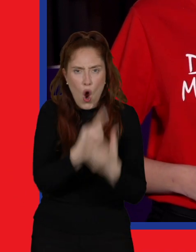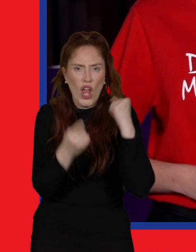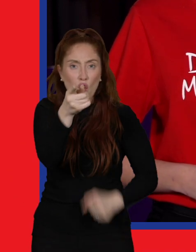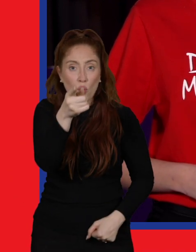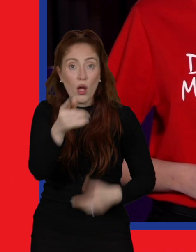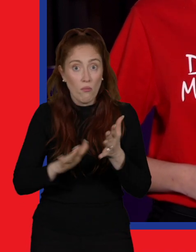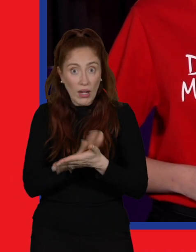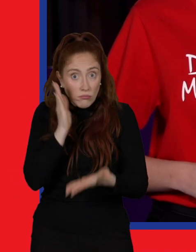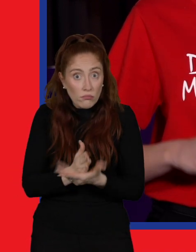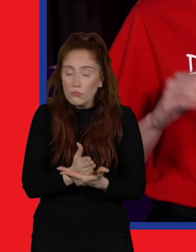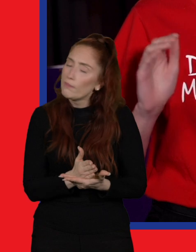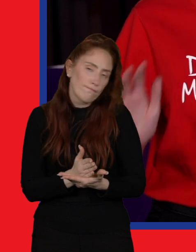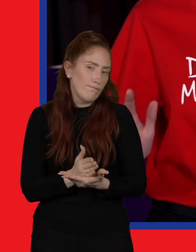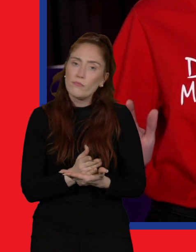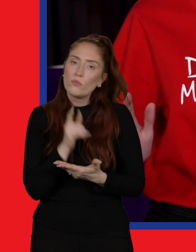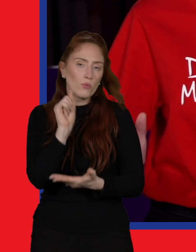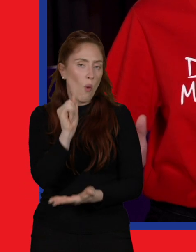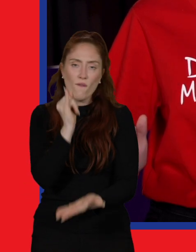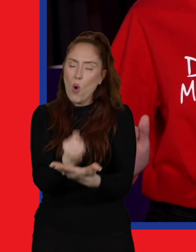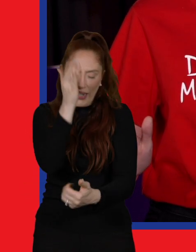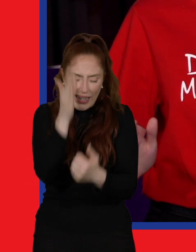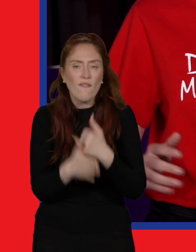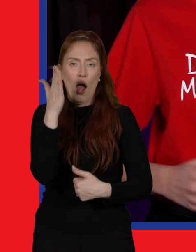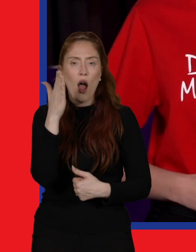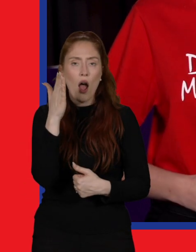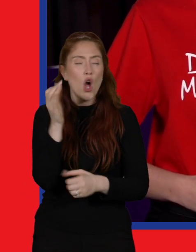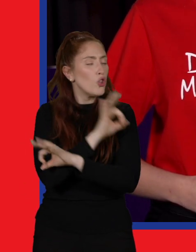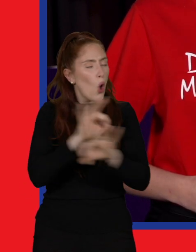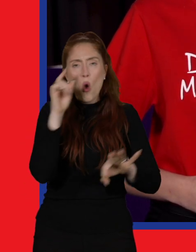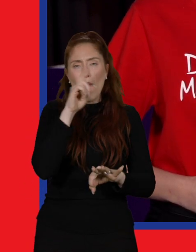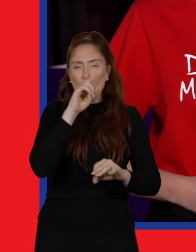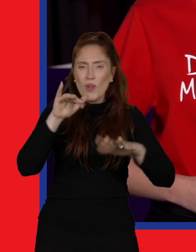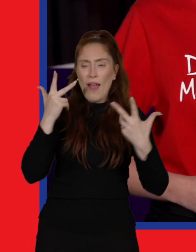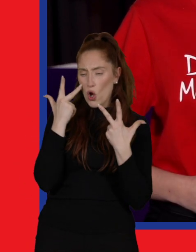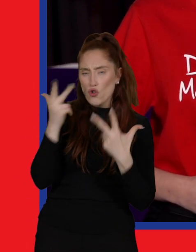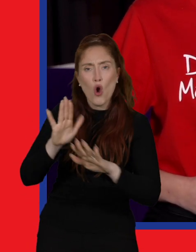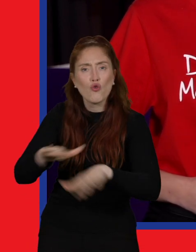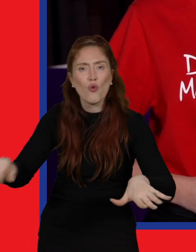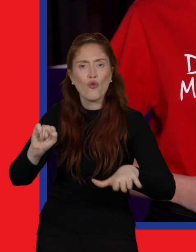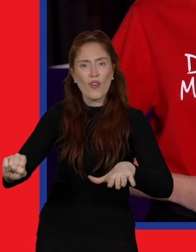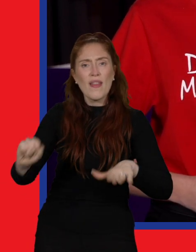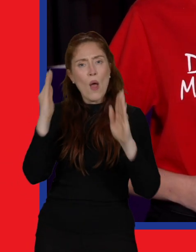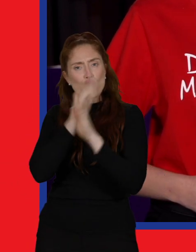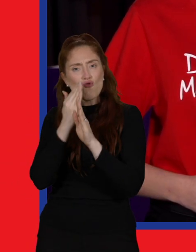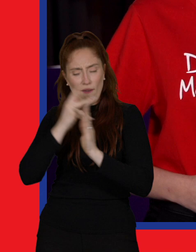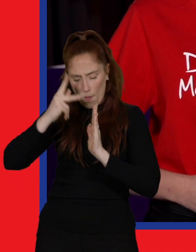fault. It is absolutely not your fault. Remember, no one should ever show children their